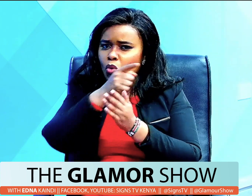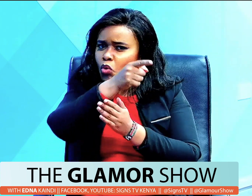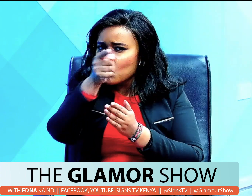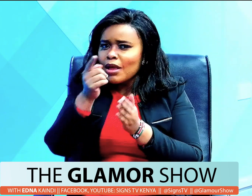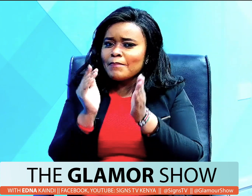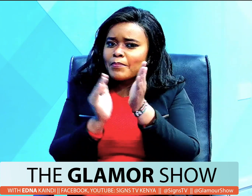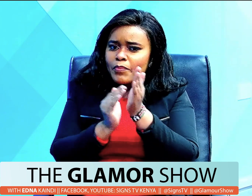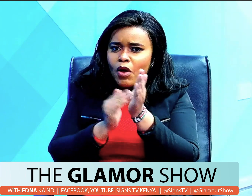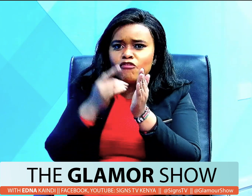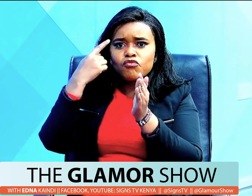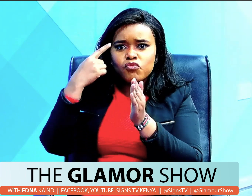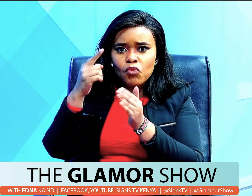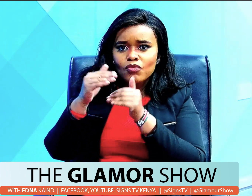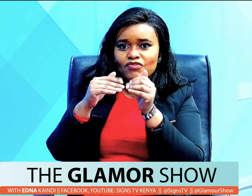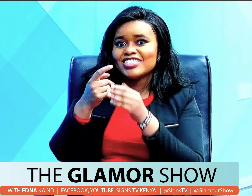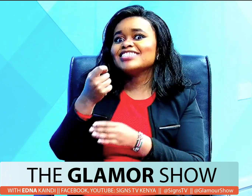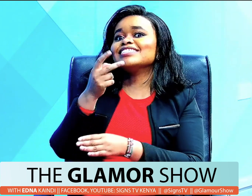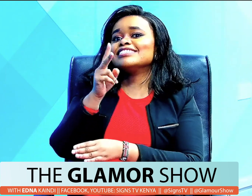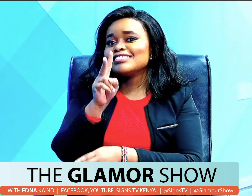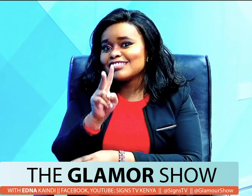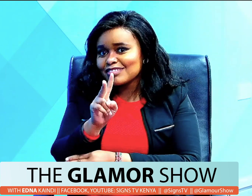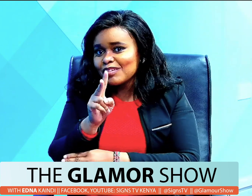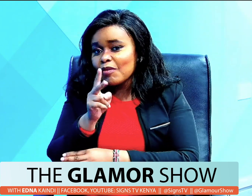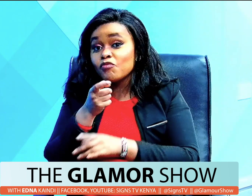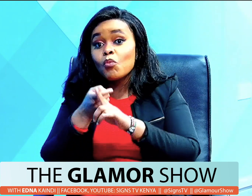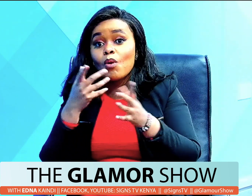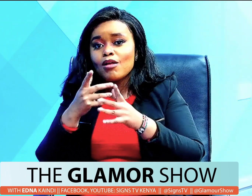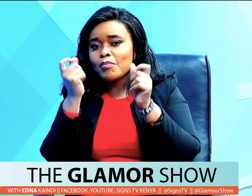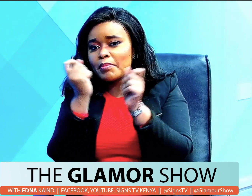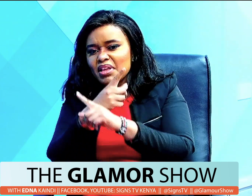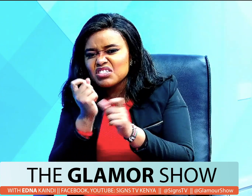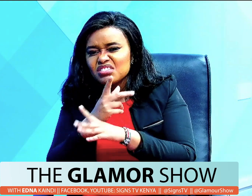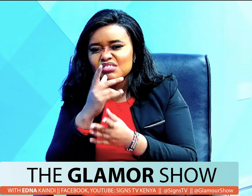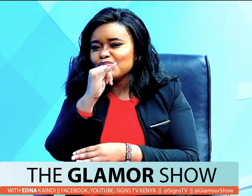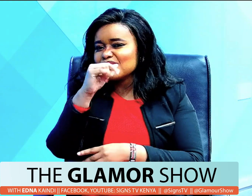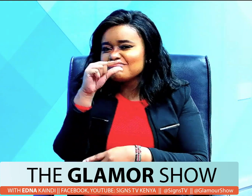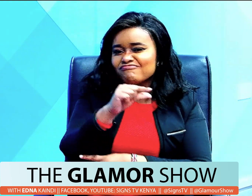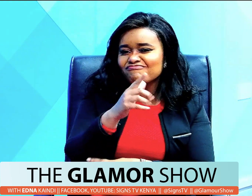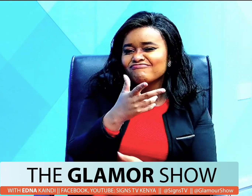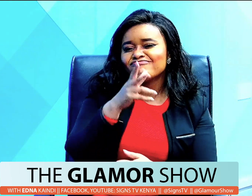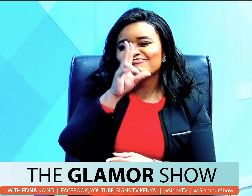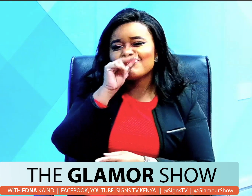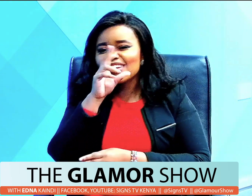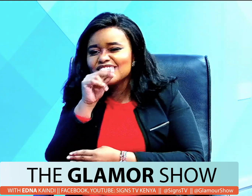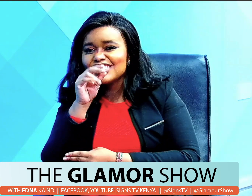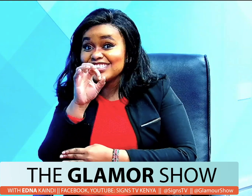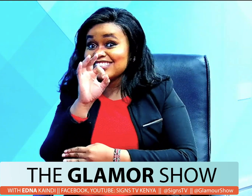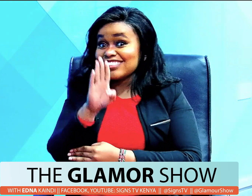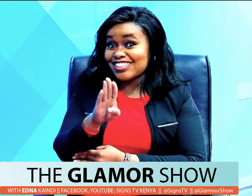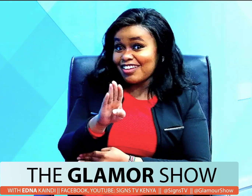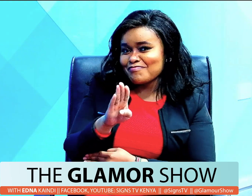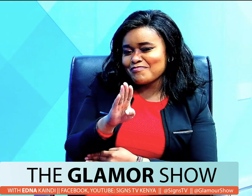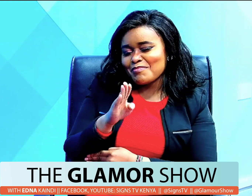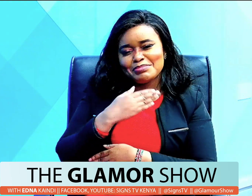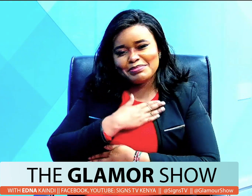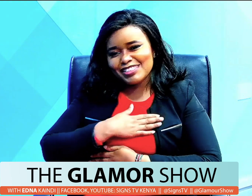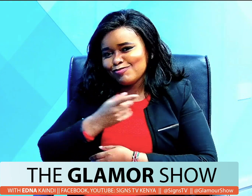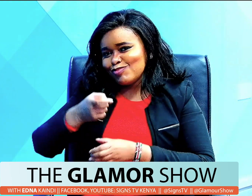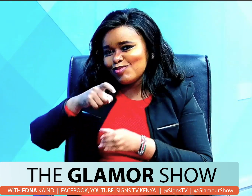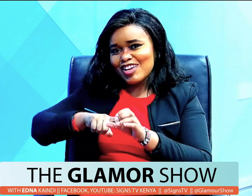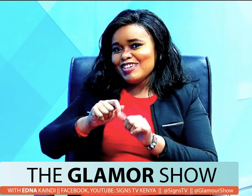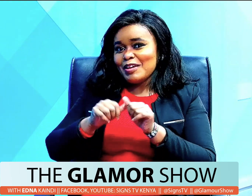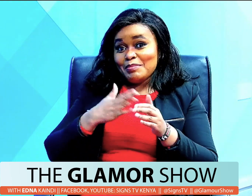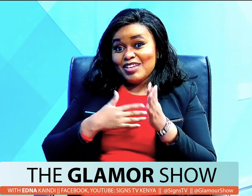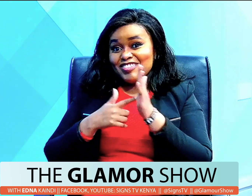beauty and anything to do with glam. But here at Science TV, through the Glamour Show, we get to answer that. You can join us and engage with us on social